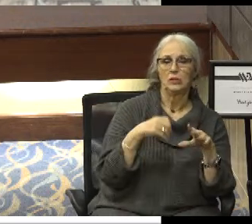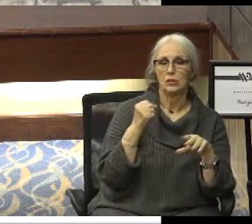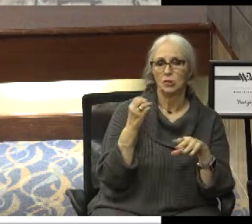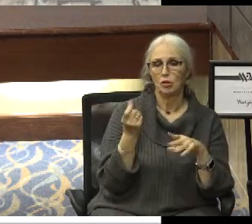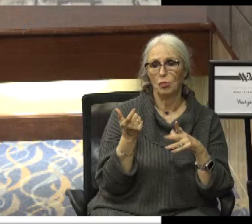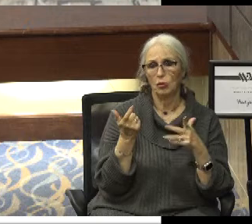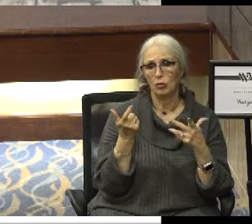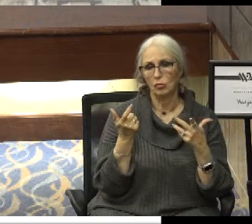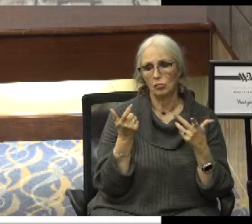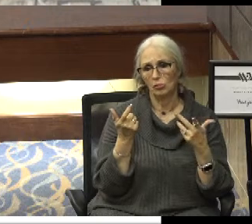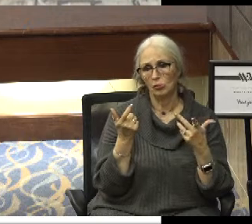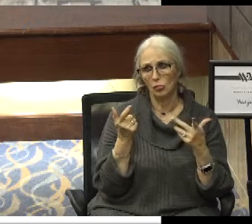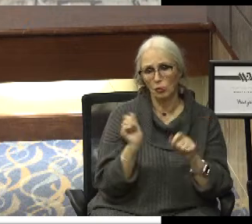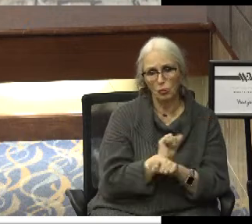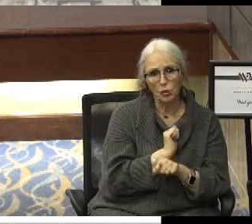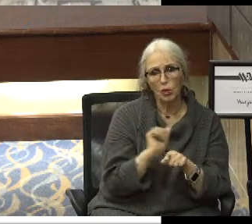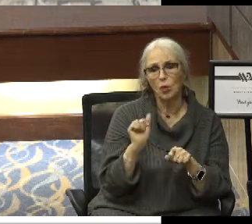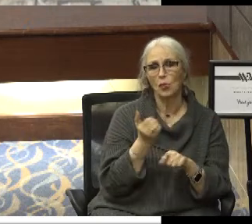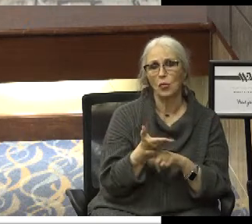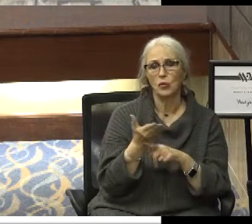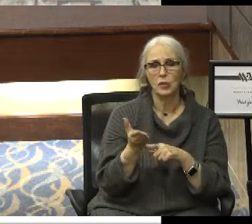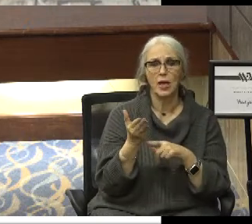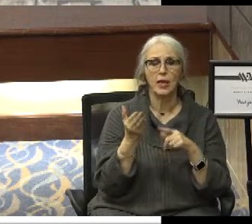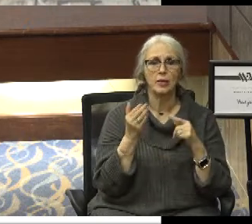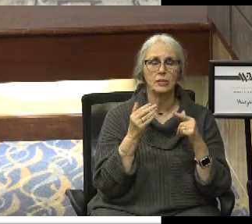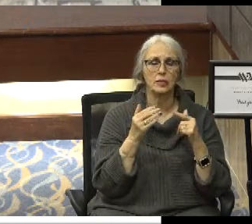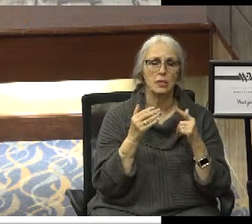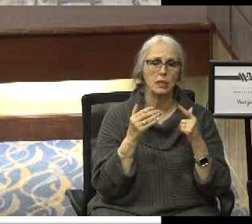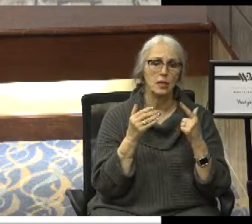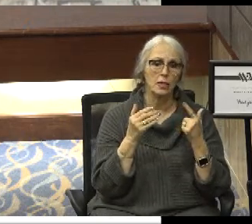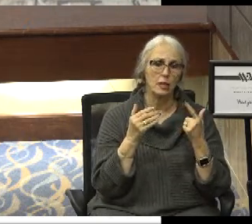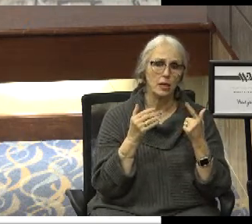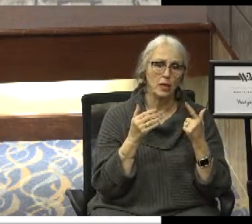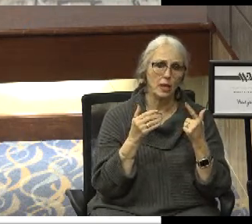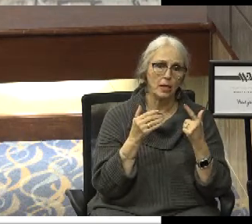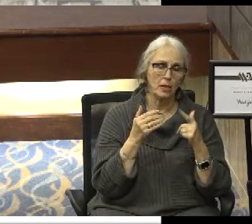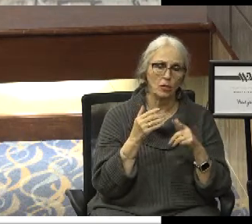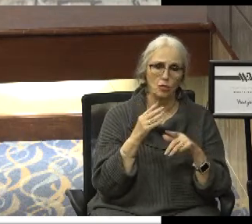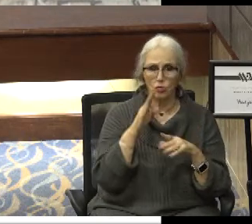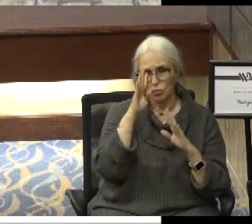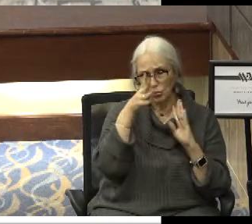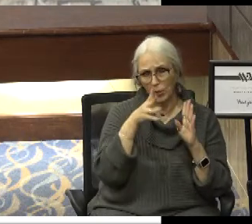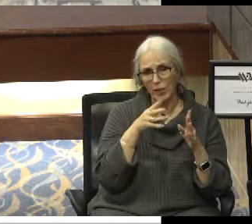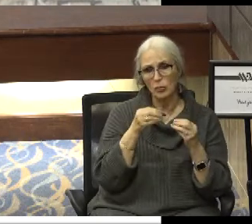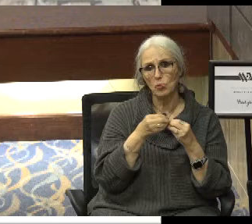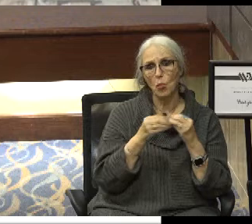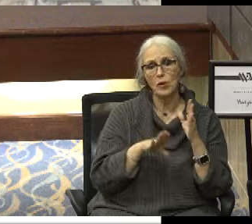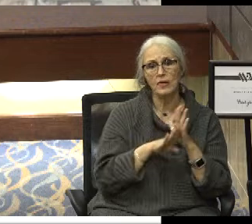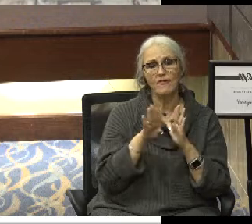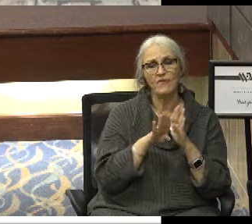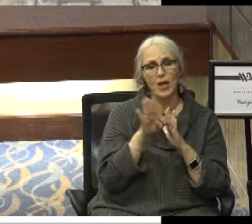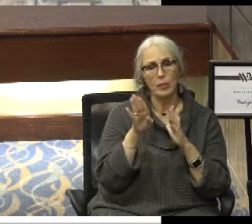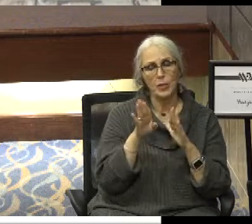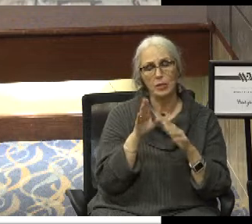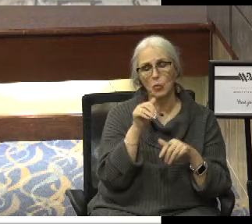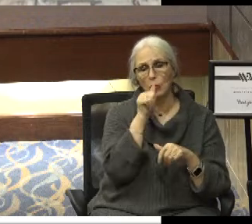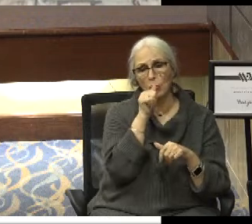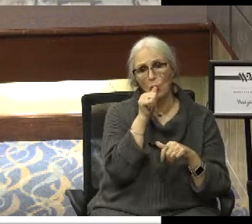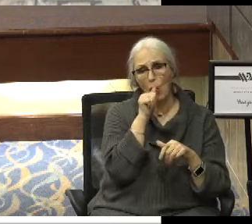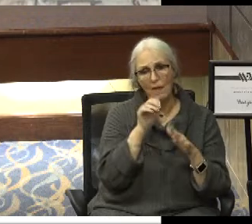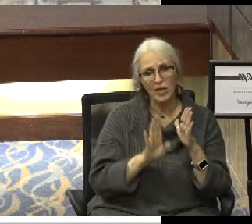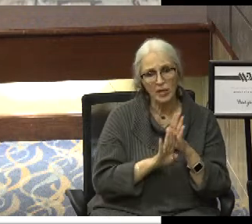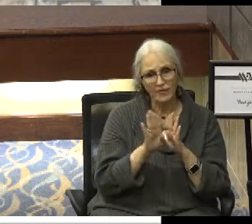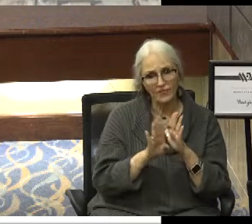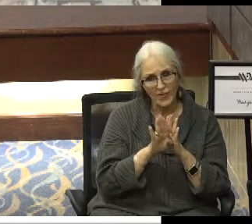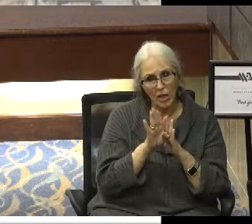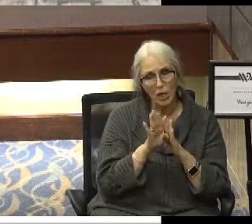Well, in doing those things, it created the site for 3 more development areas for private development to come in